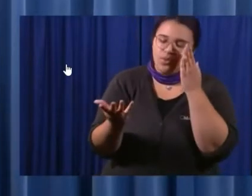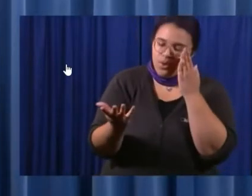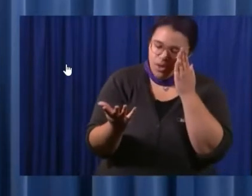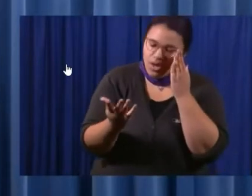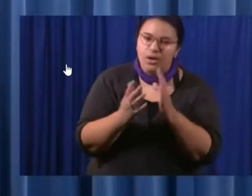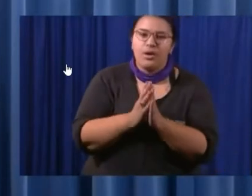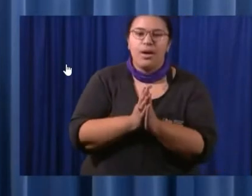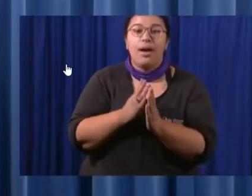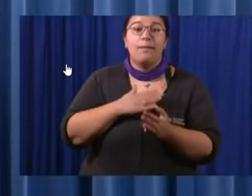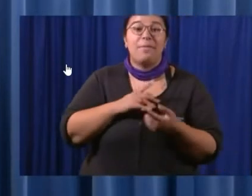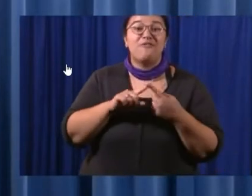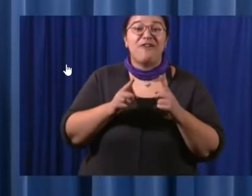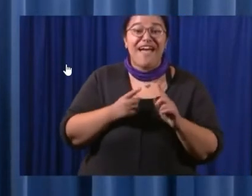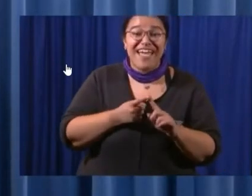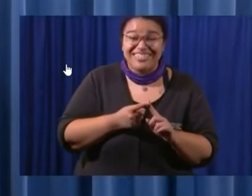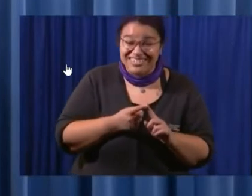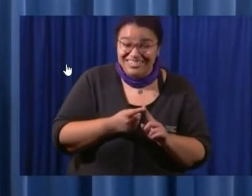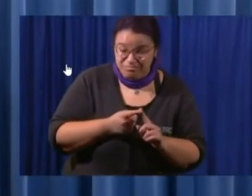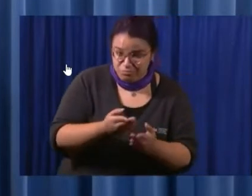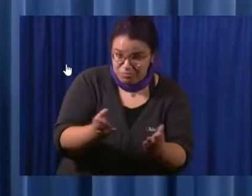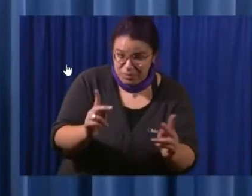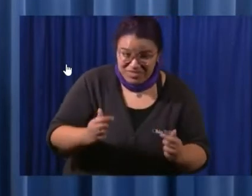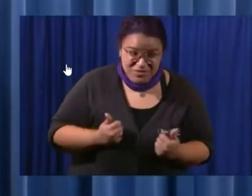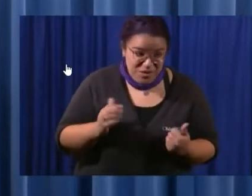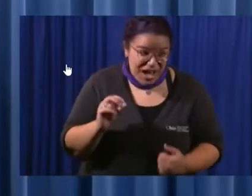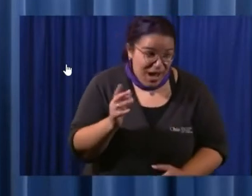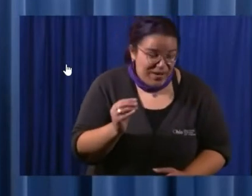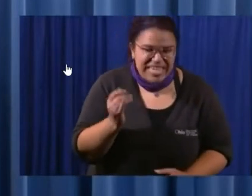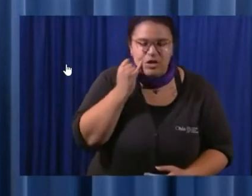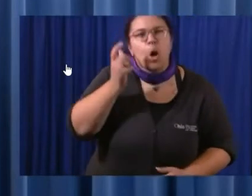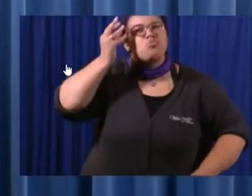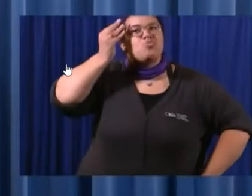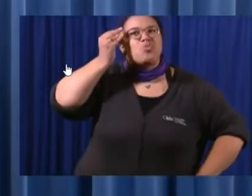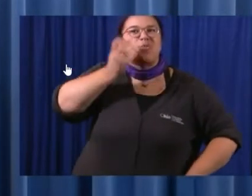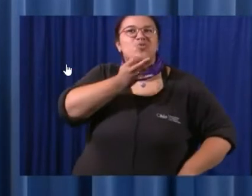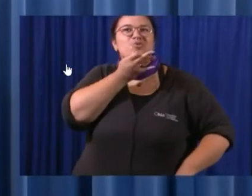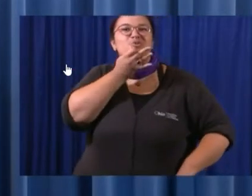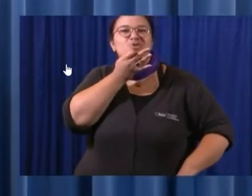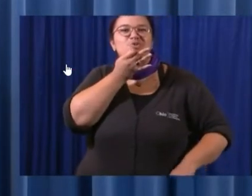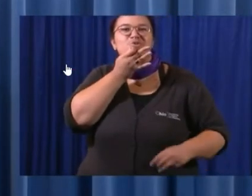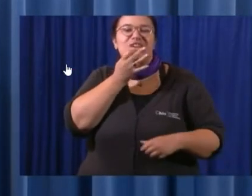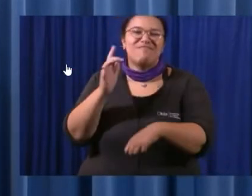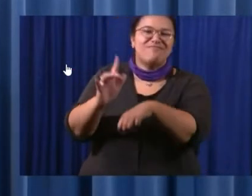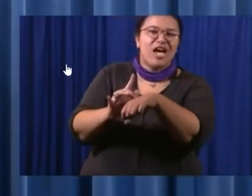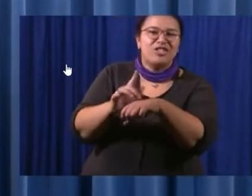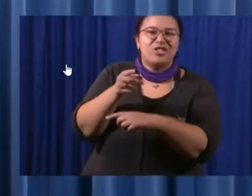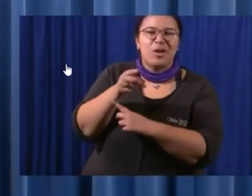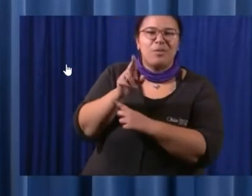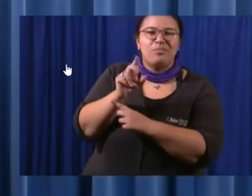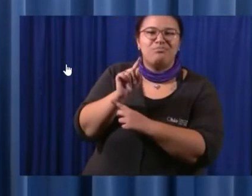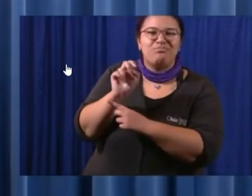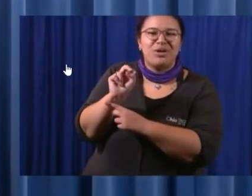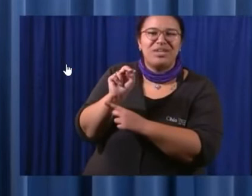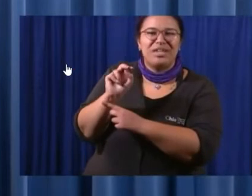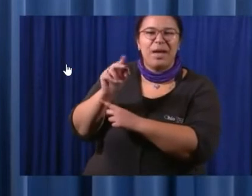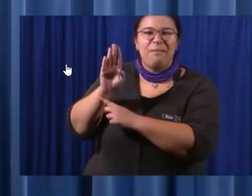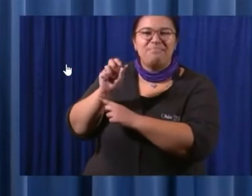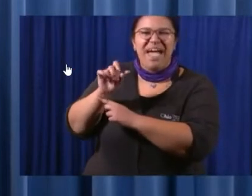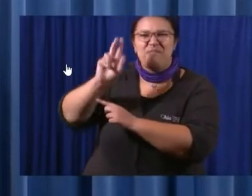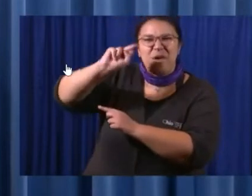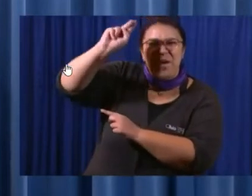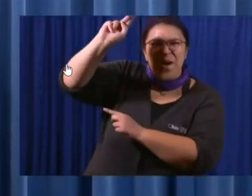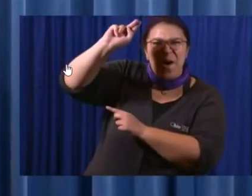headed up to Put-in-Bay, or my friends who are going to be in an establishment here in Columbus, I would just say, look, we